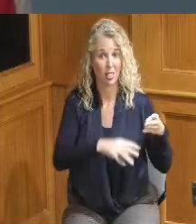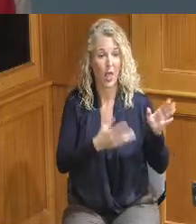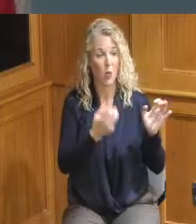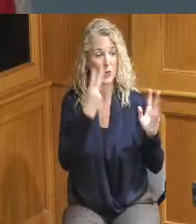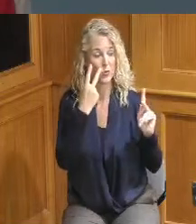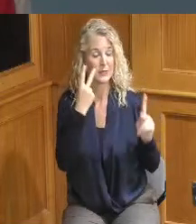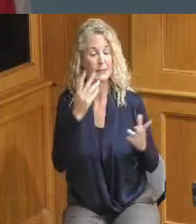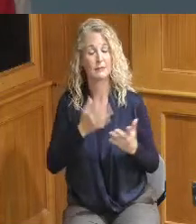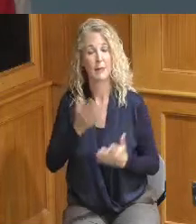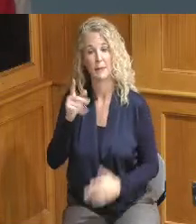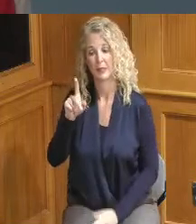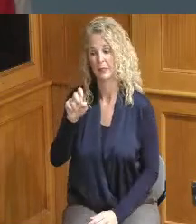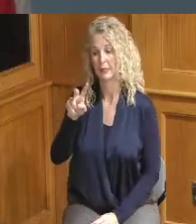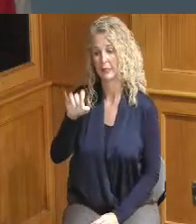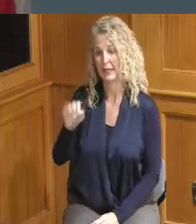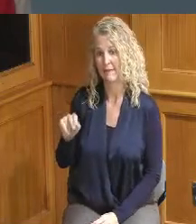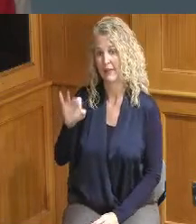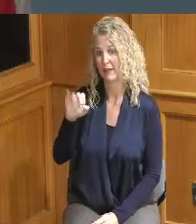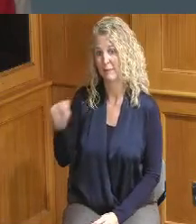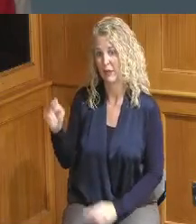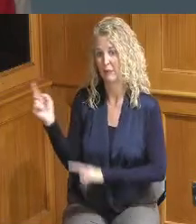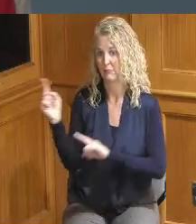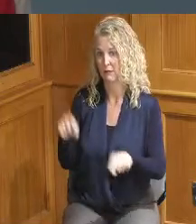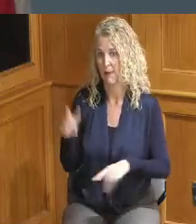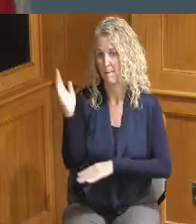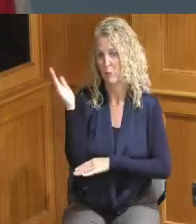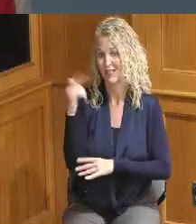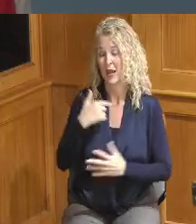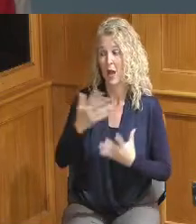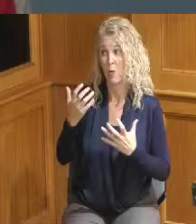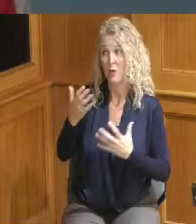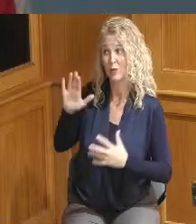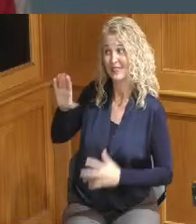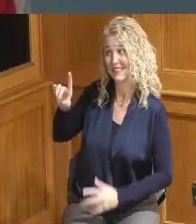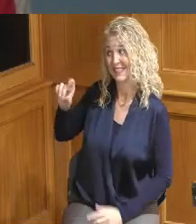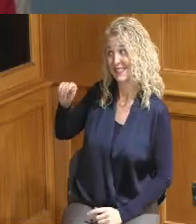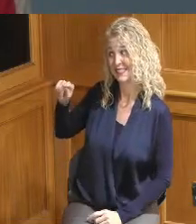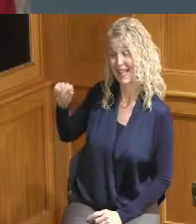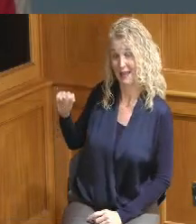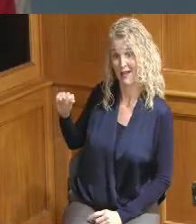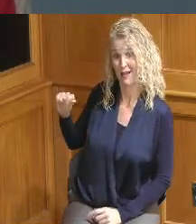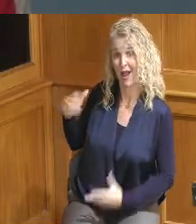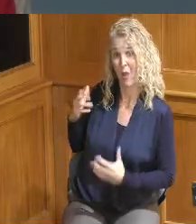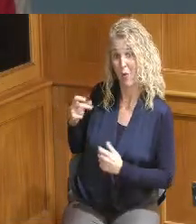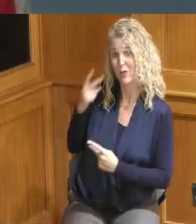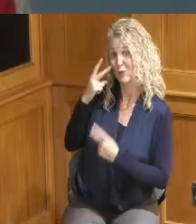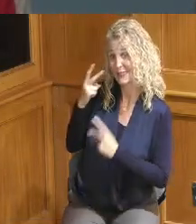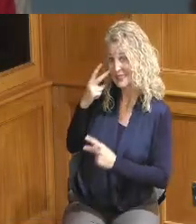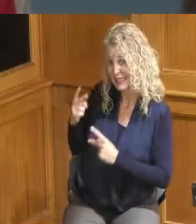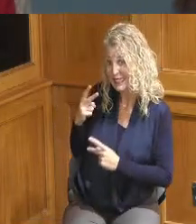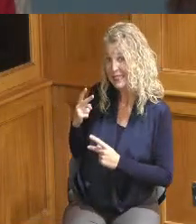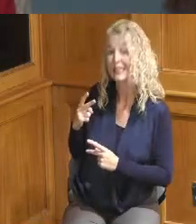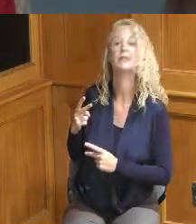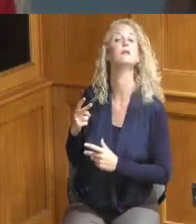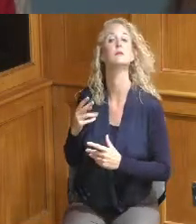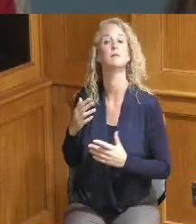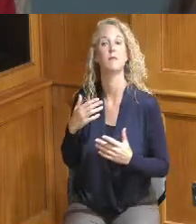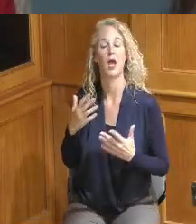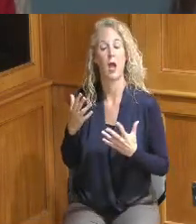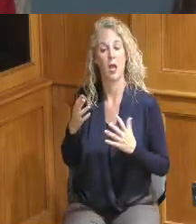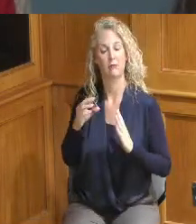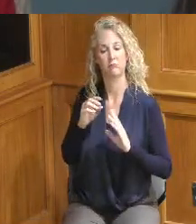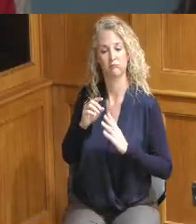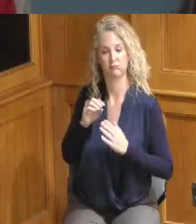Kevin Finn come in, but before he comes in, I'd like to see something in writing so I can have questions prepared